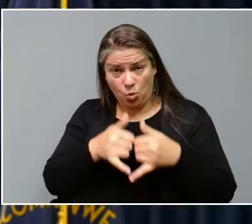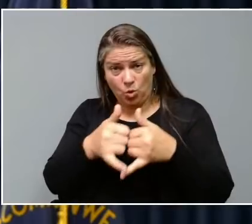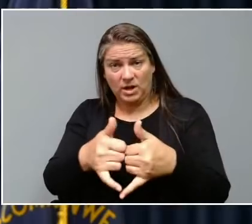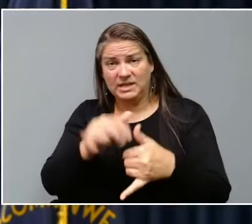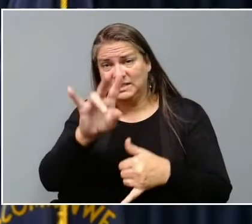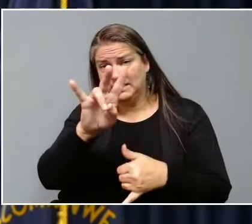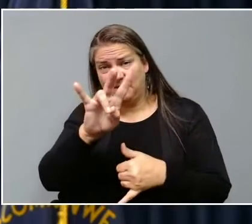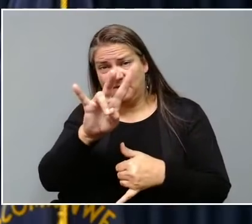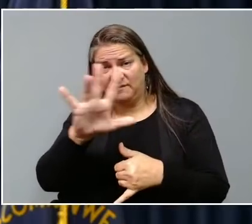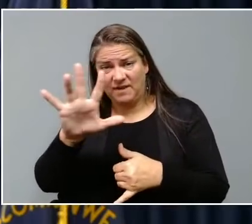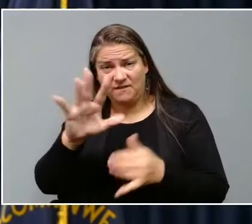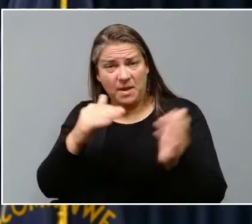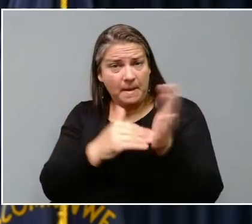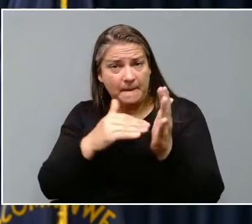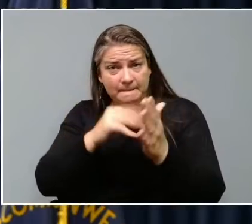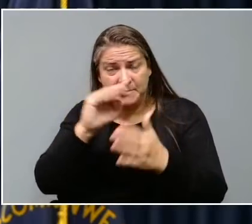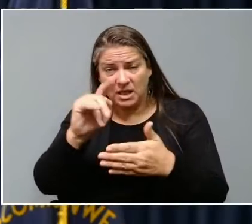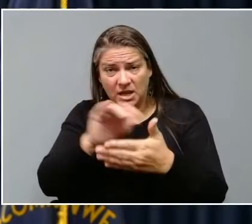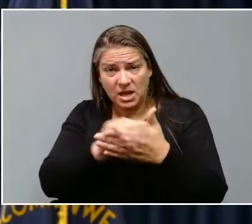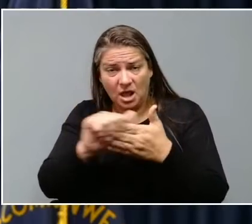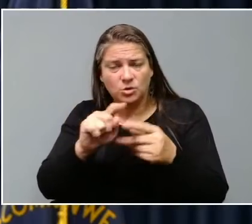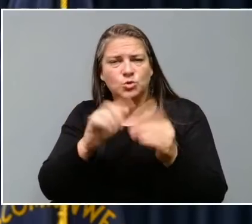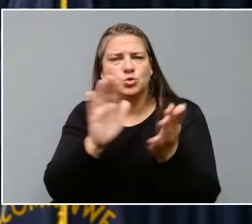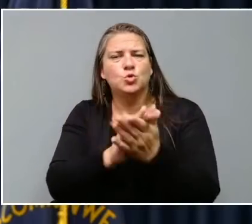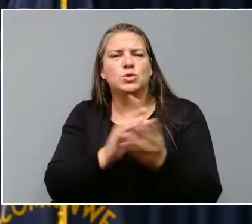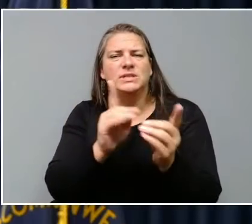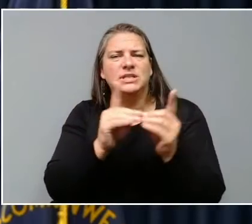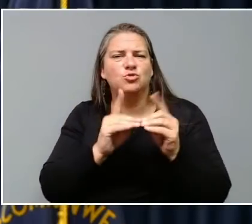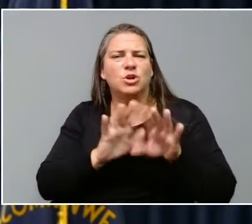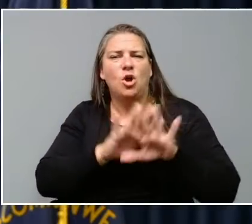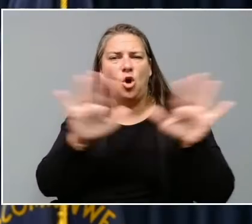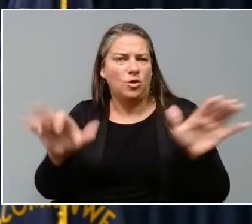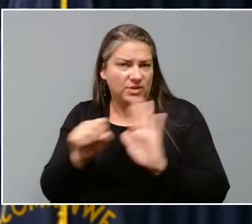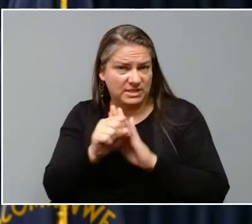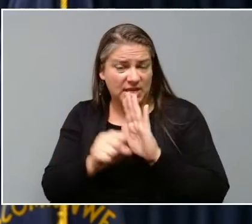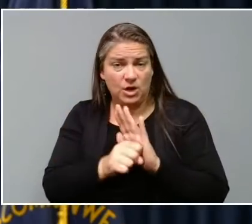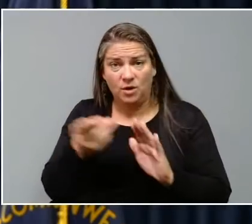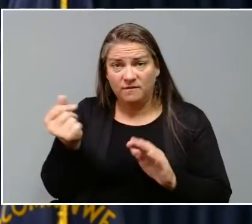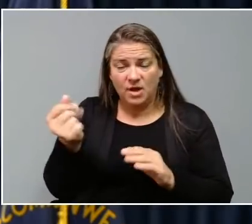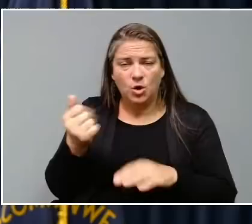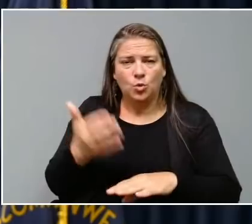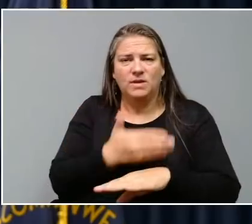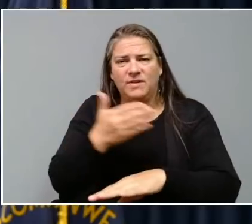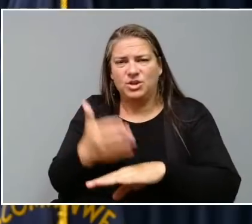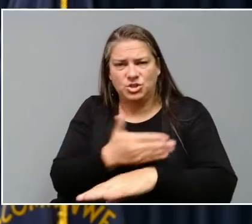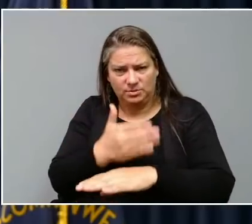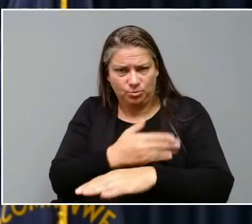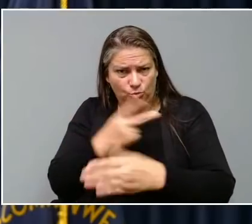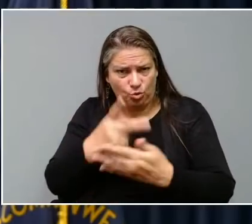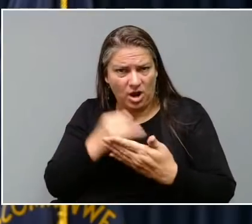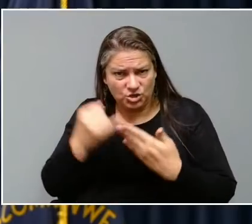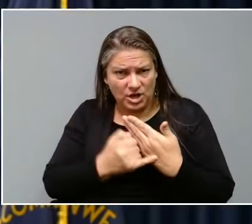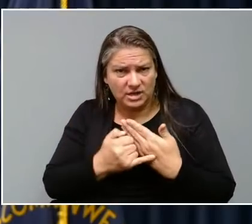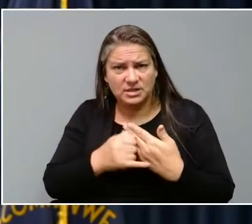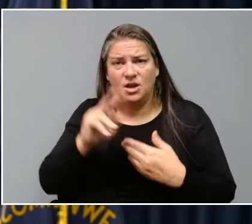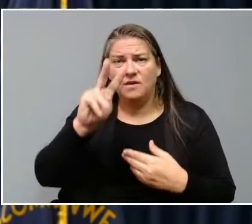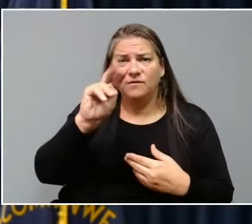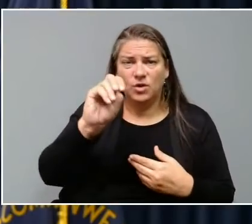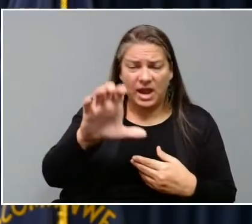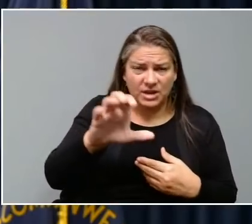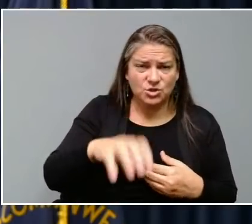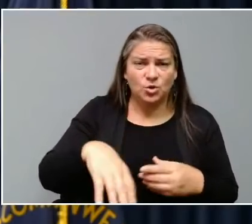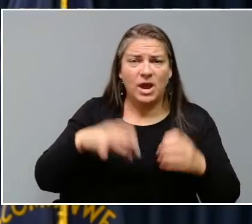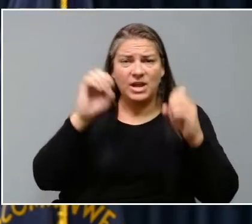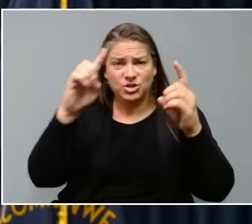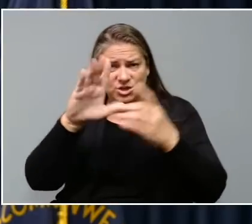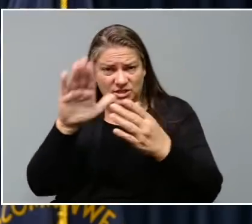$75 million to school districts around the state to fund renovation projects at local area vocational education centers as